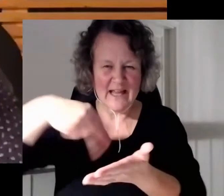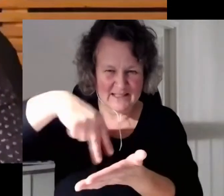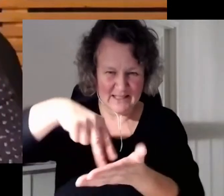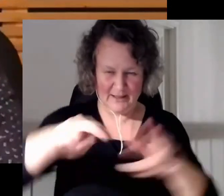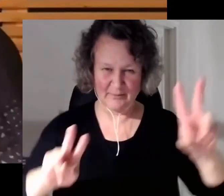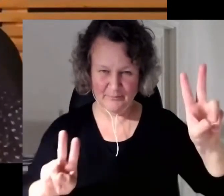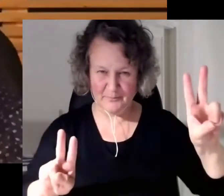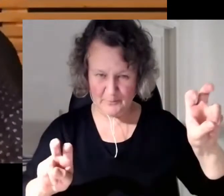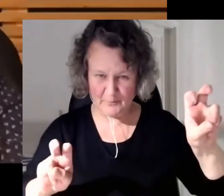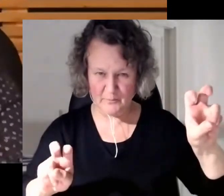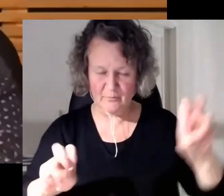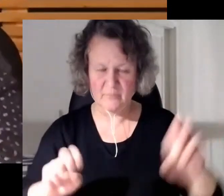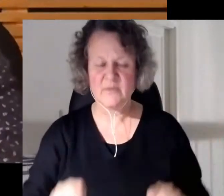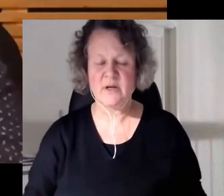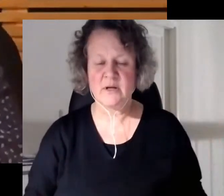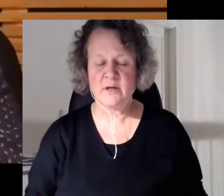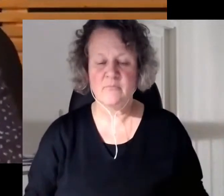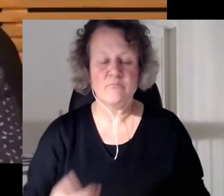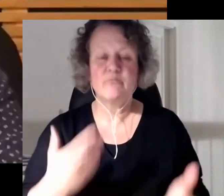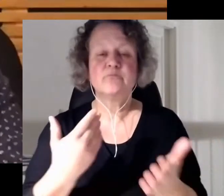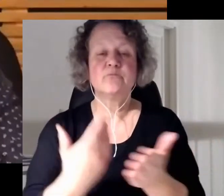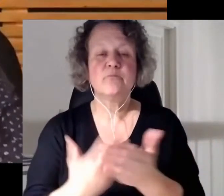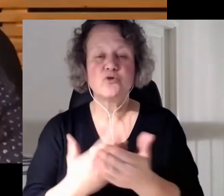it can be